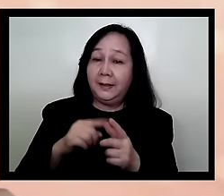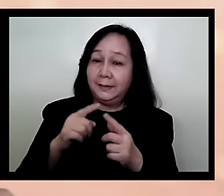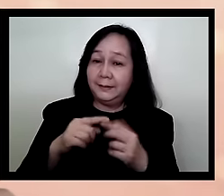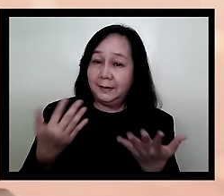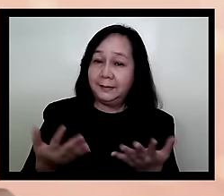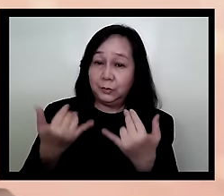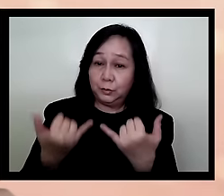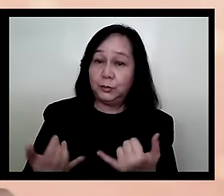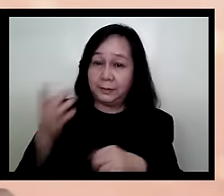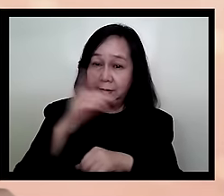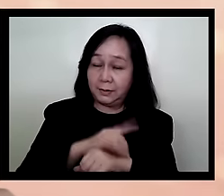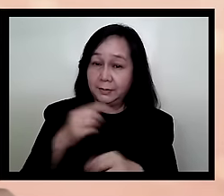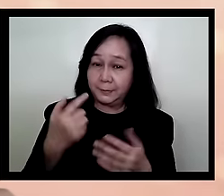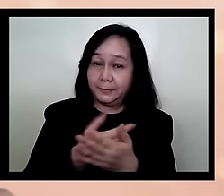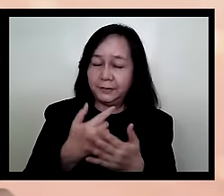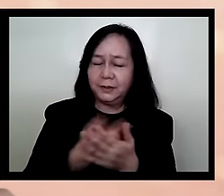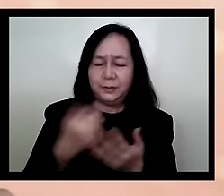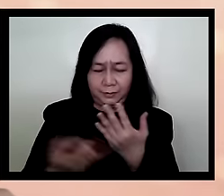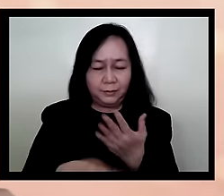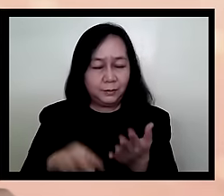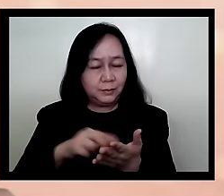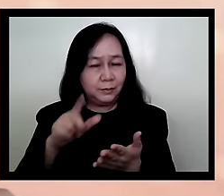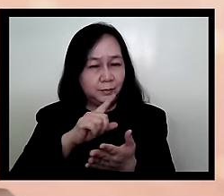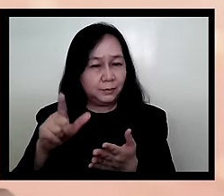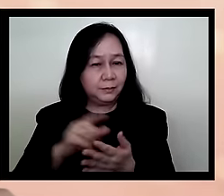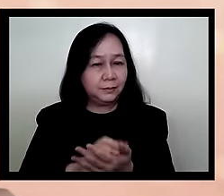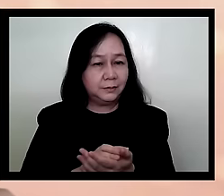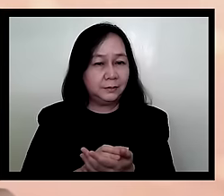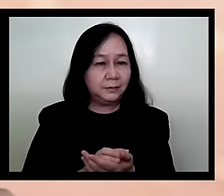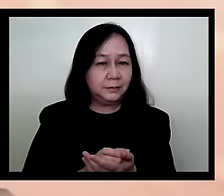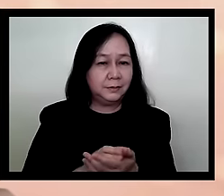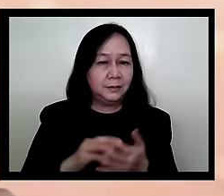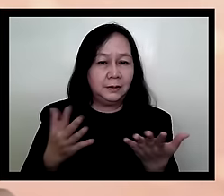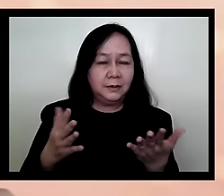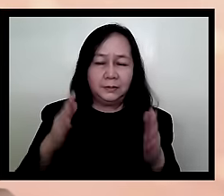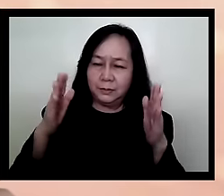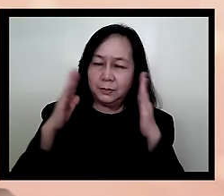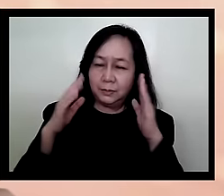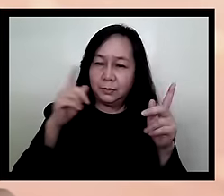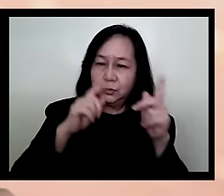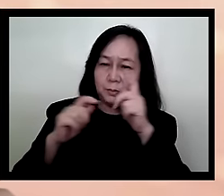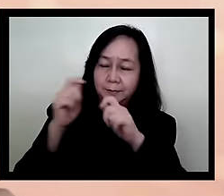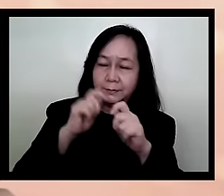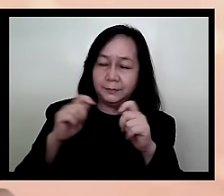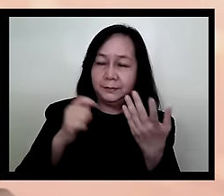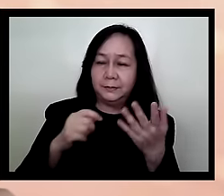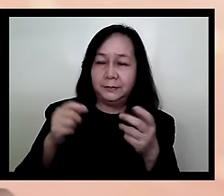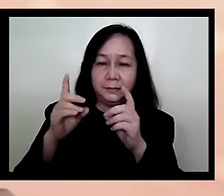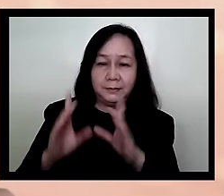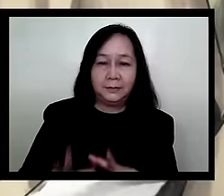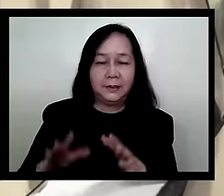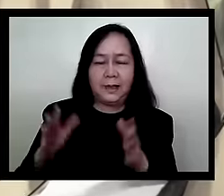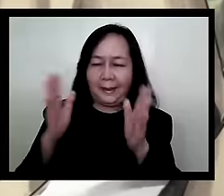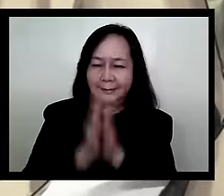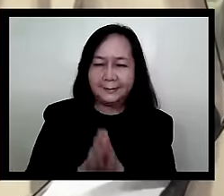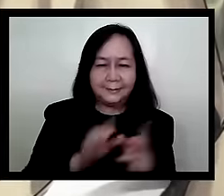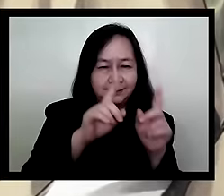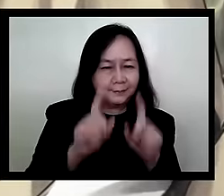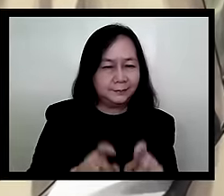Gospel the ren Lord visits his troubled disciples in Jerusalem asking